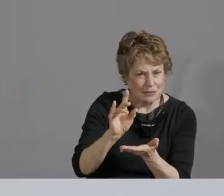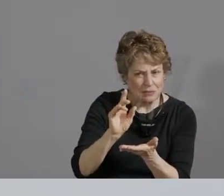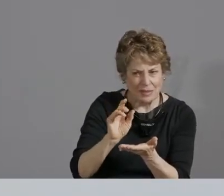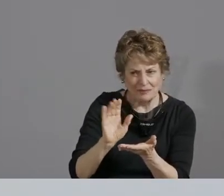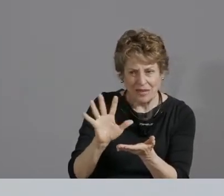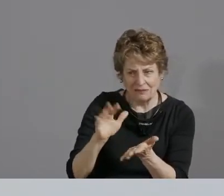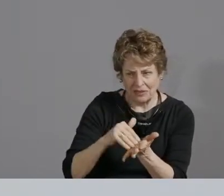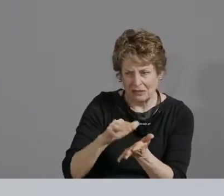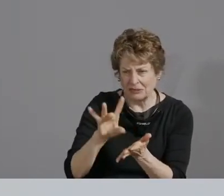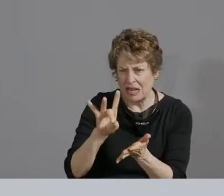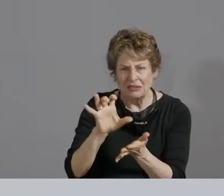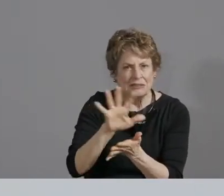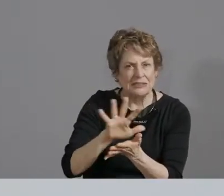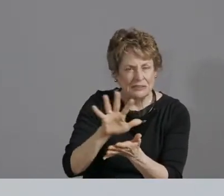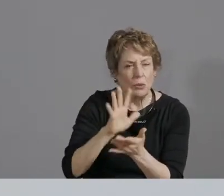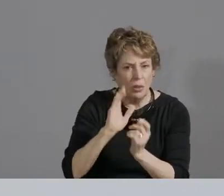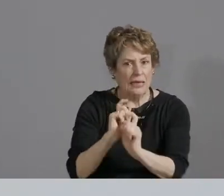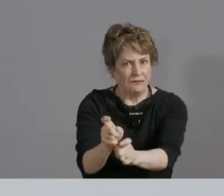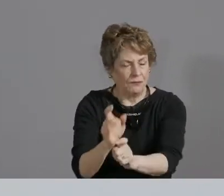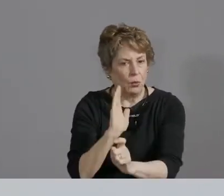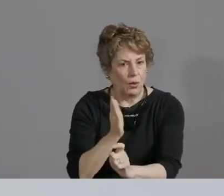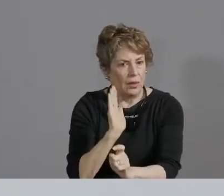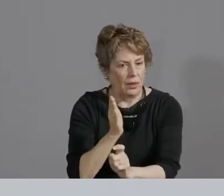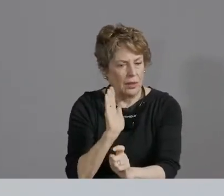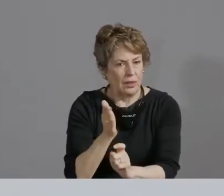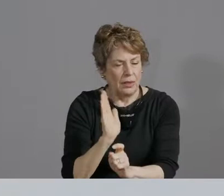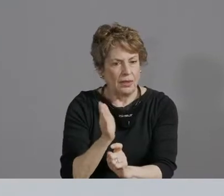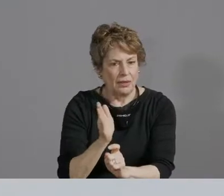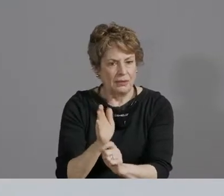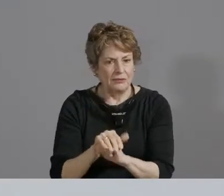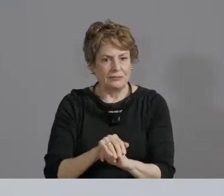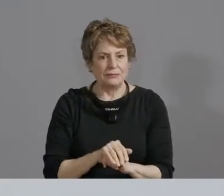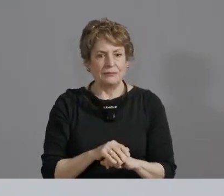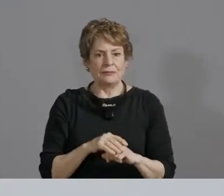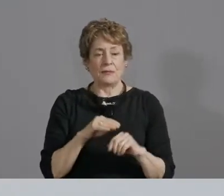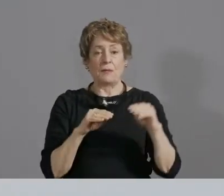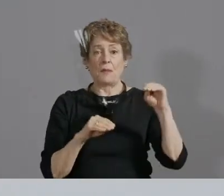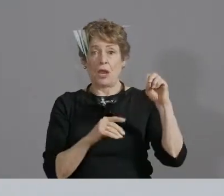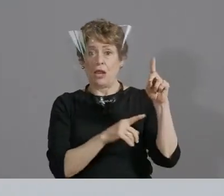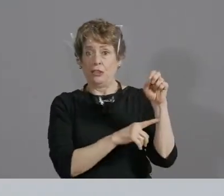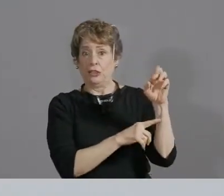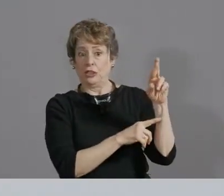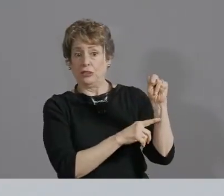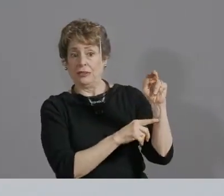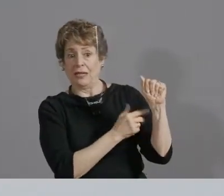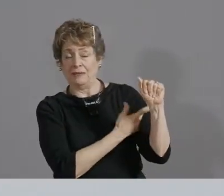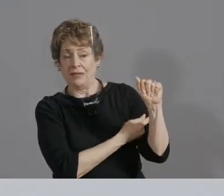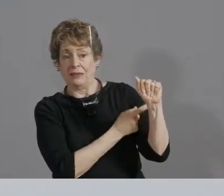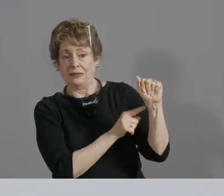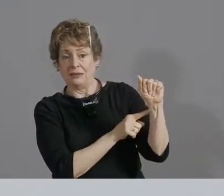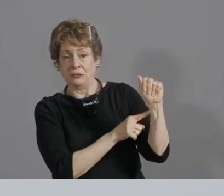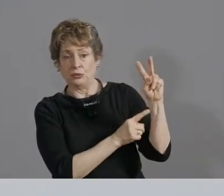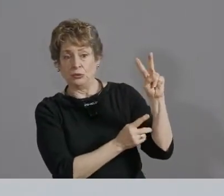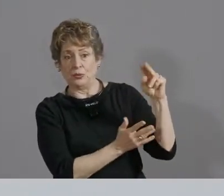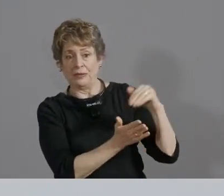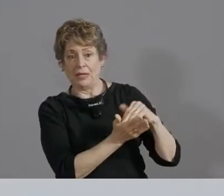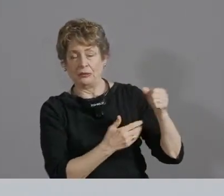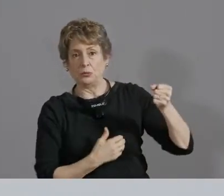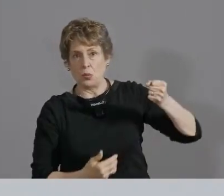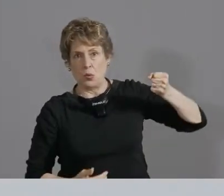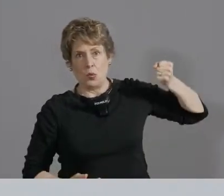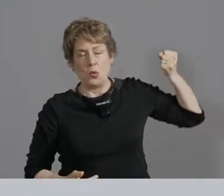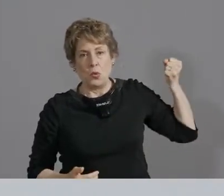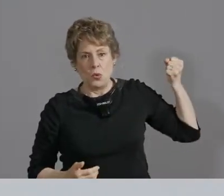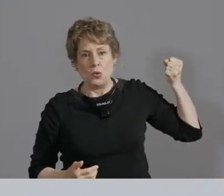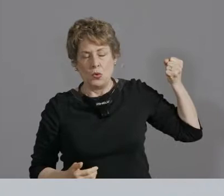3,000 Moderna doses, or I think it's 2,000 Moderna doses that also will be going to Pima County, but Pima County no longer needs to allocate to the